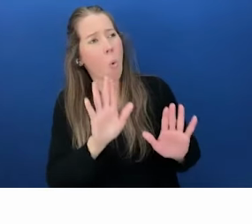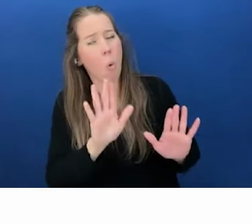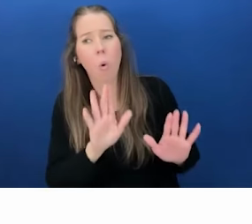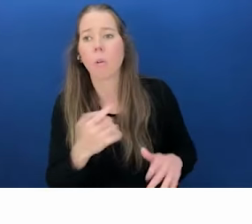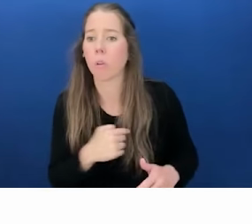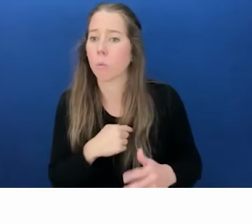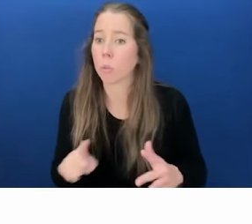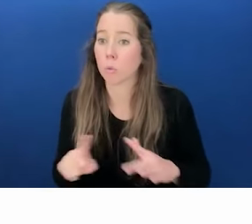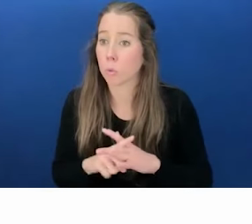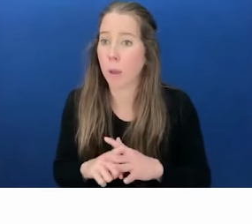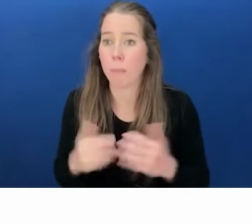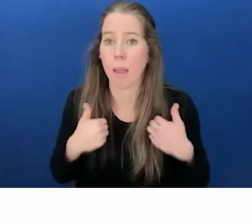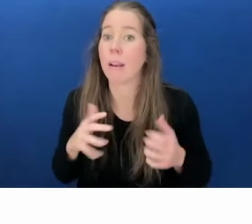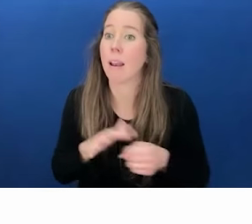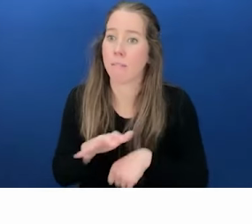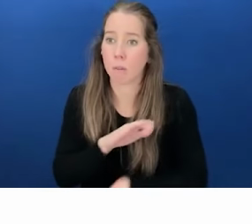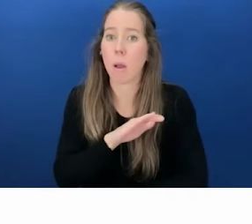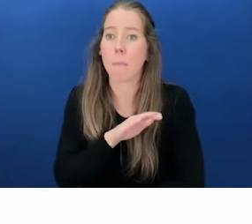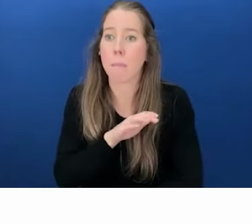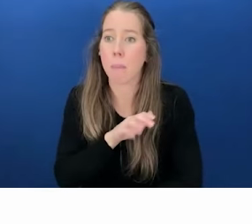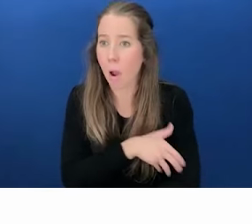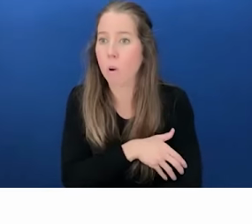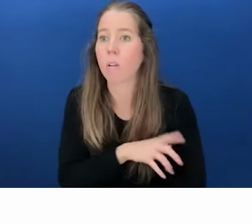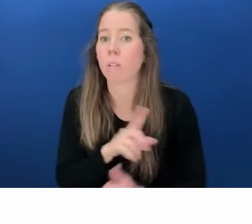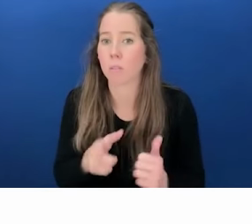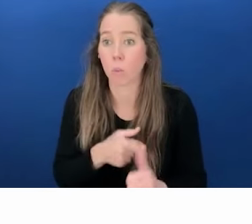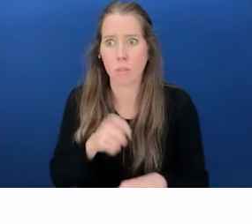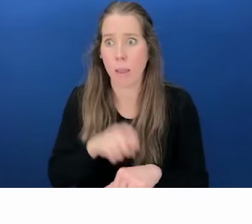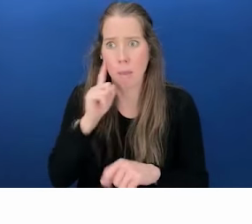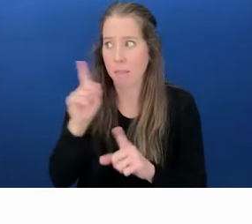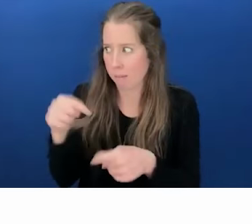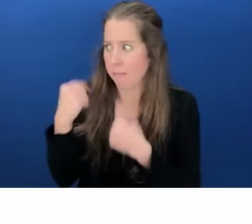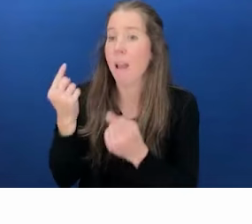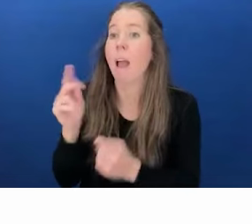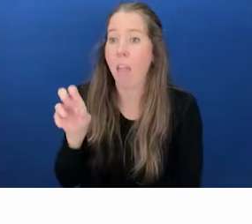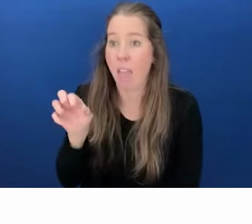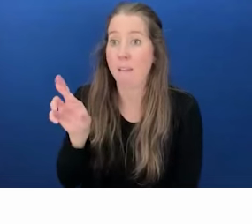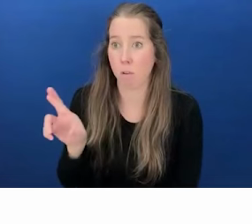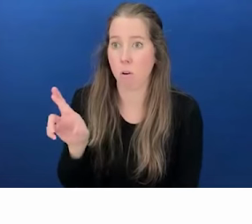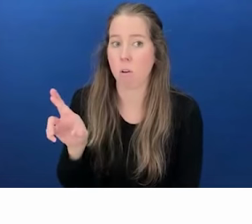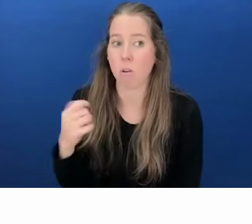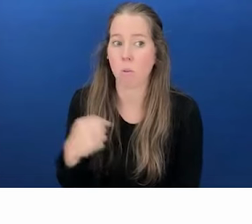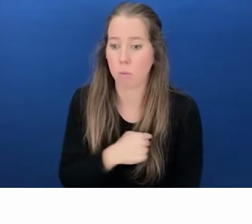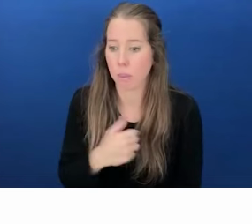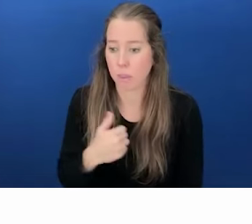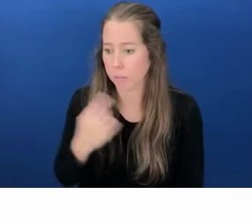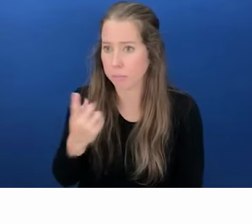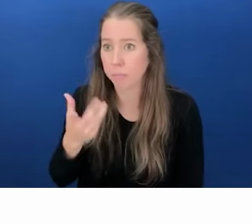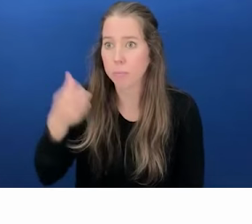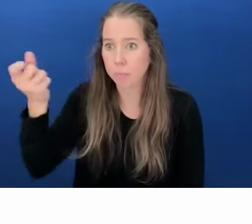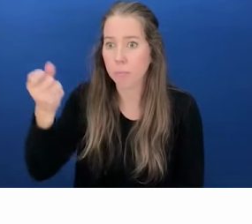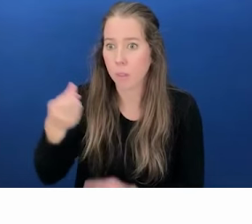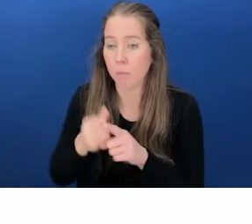showed up in enough power that for the first time, I think ever, we had somebody removed off